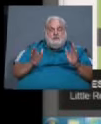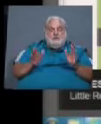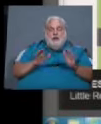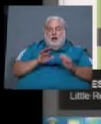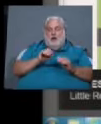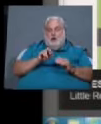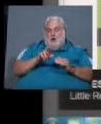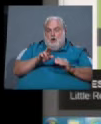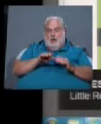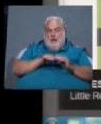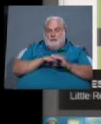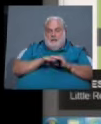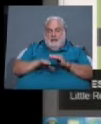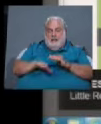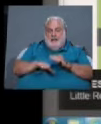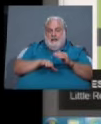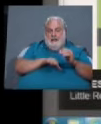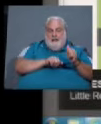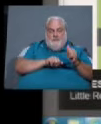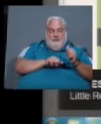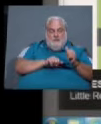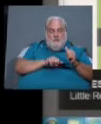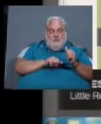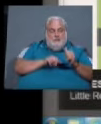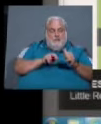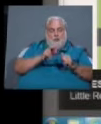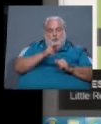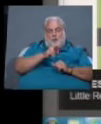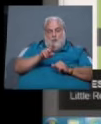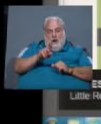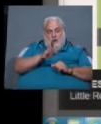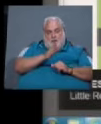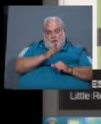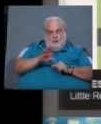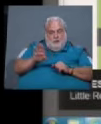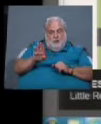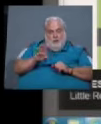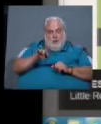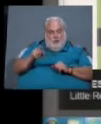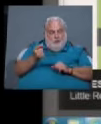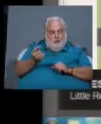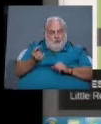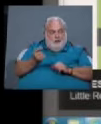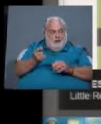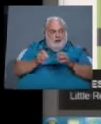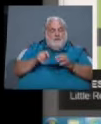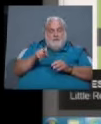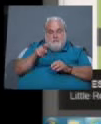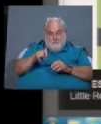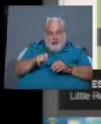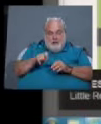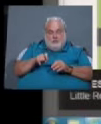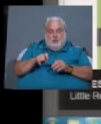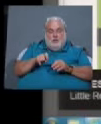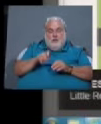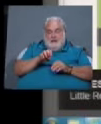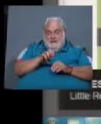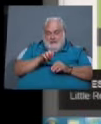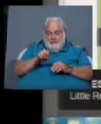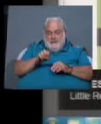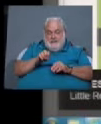vehicle access leaving the site to go if they need to go east